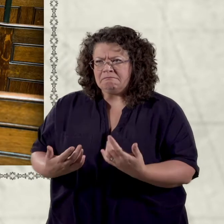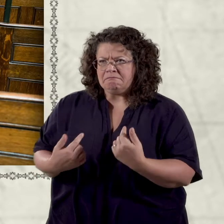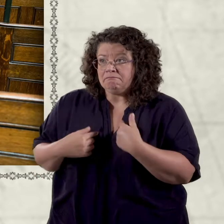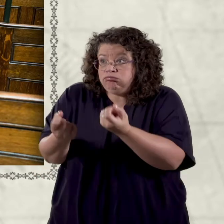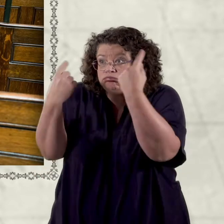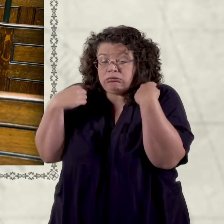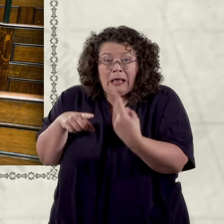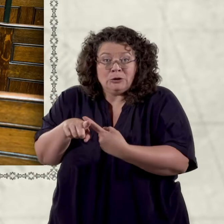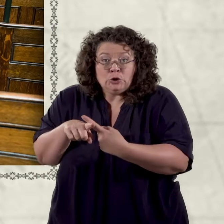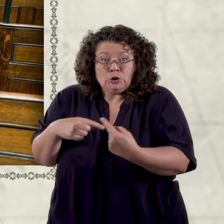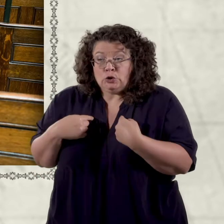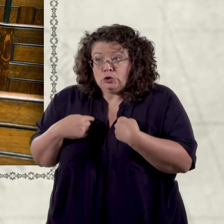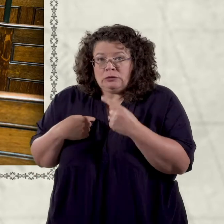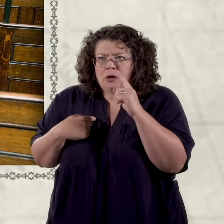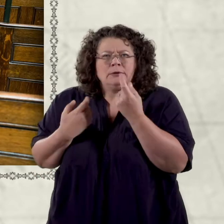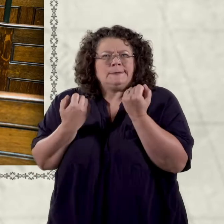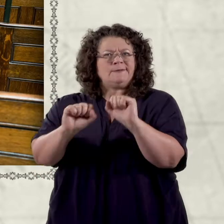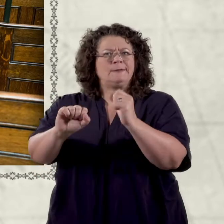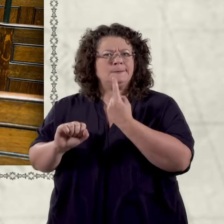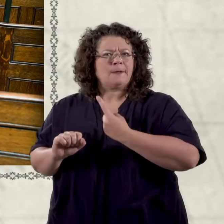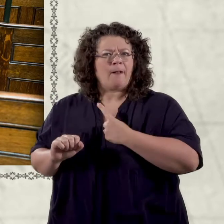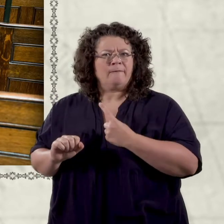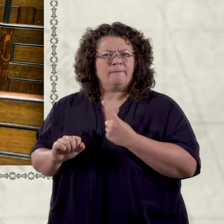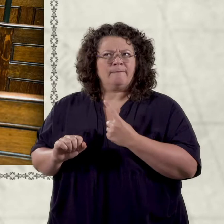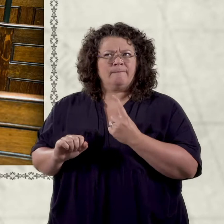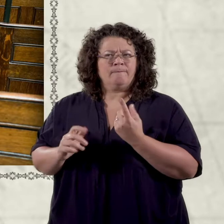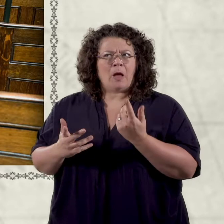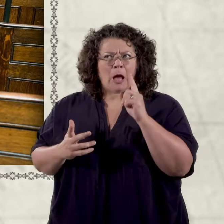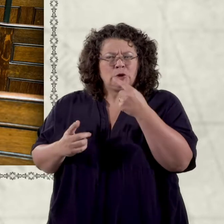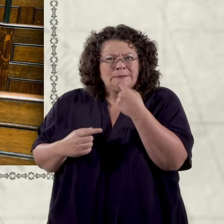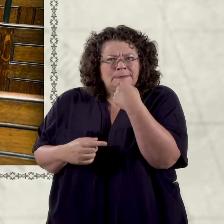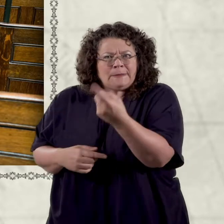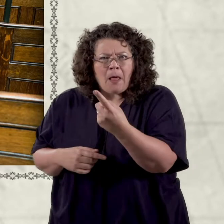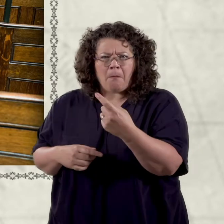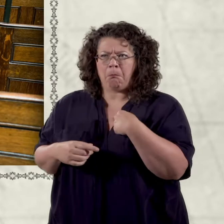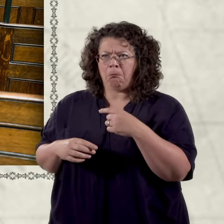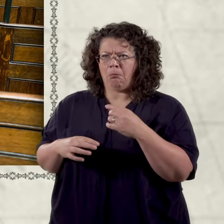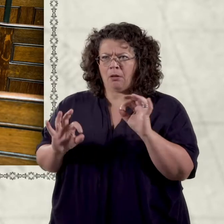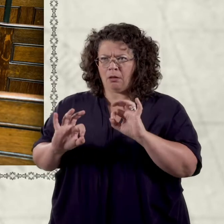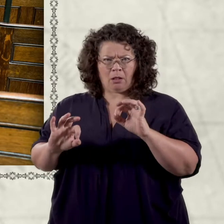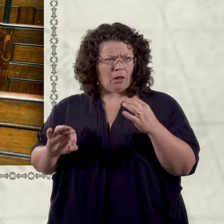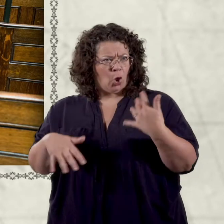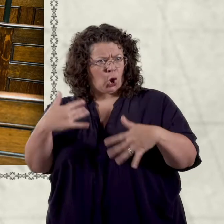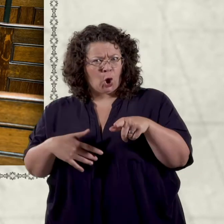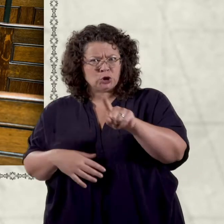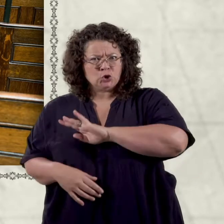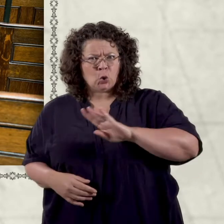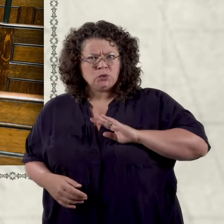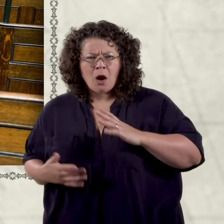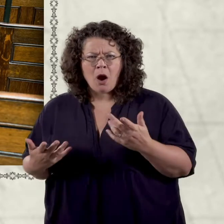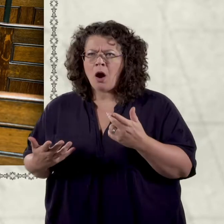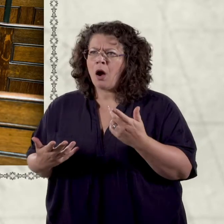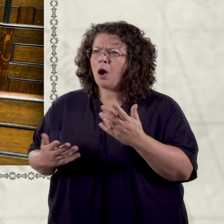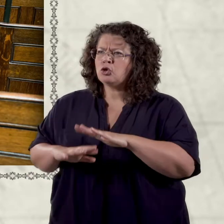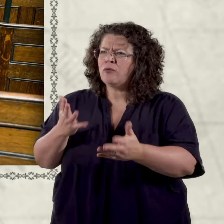Because I don't speak English, I couldn't defend myself. I couldn't tell him that I did not injure